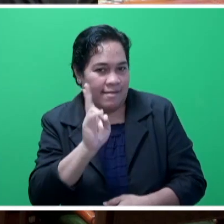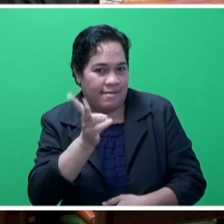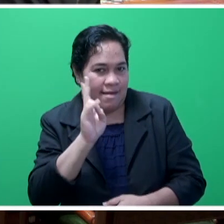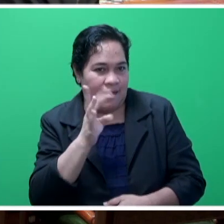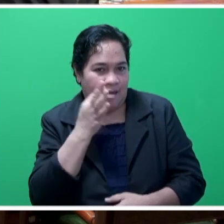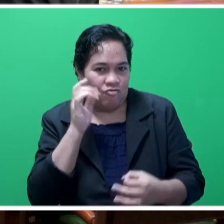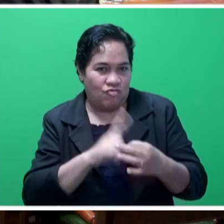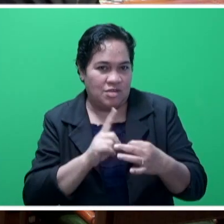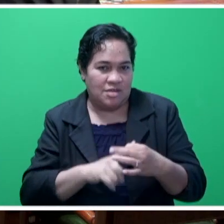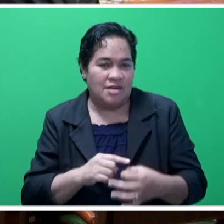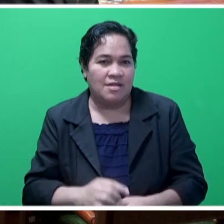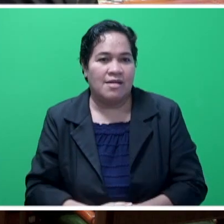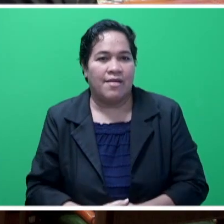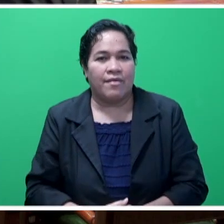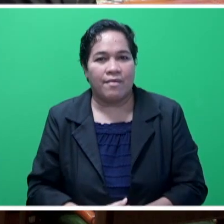Honourable Member?